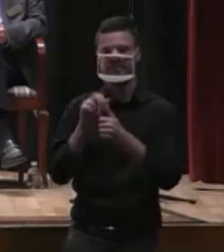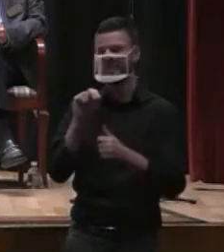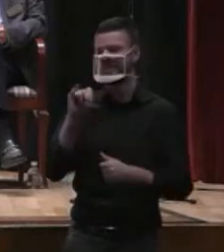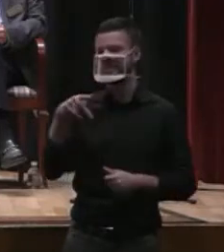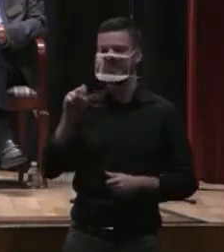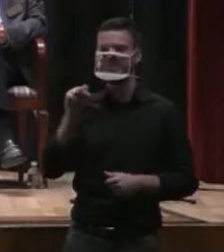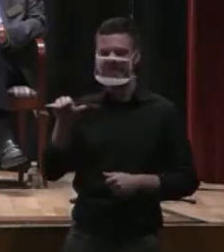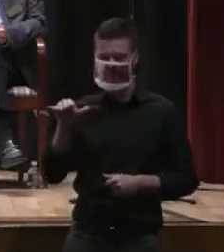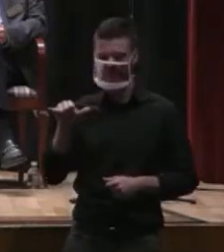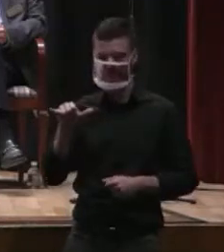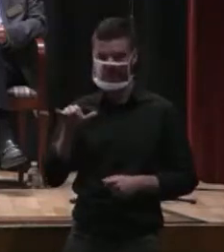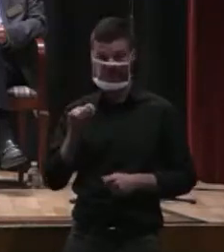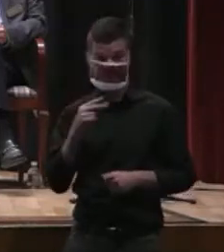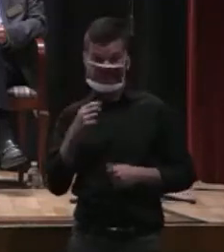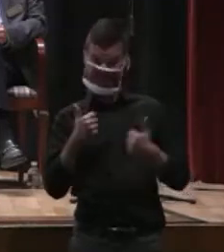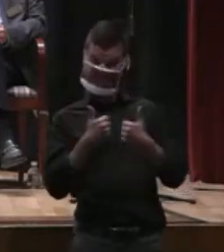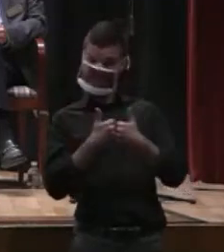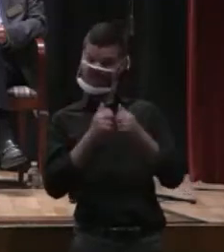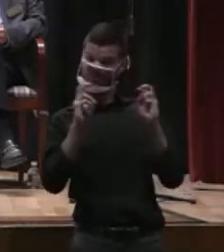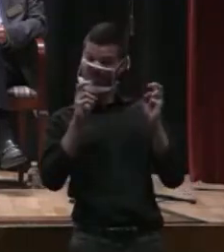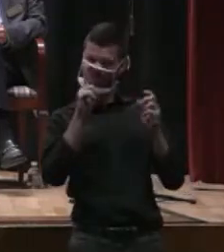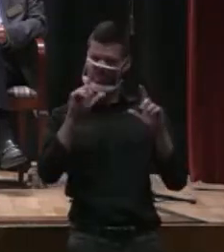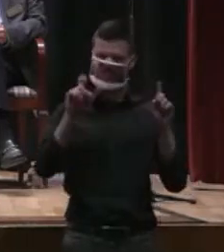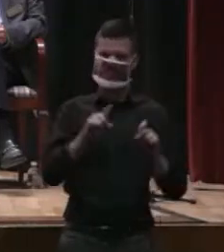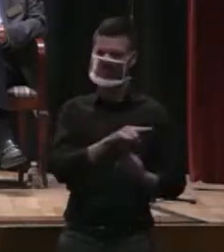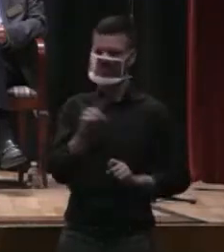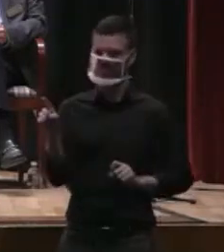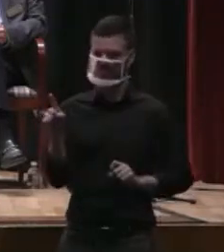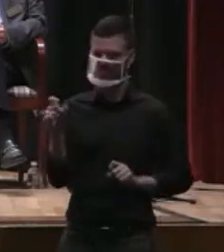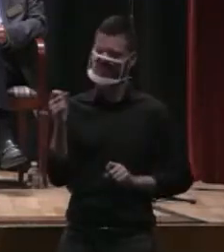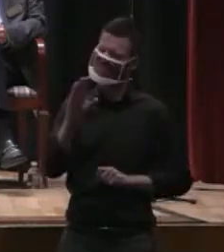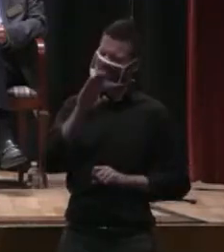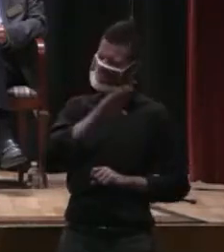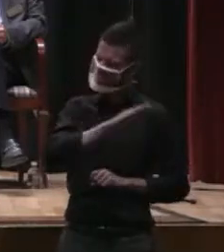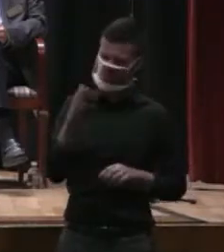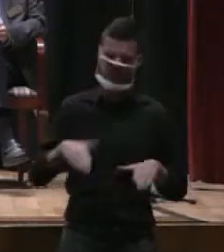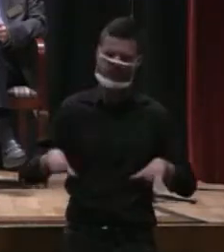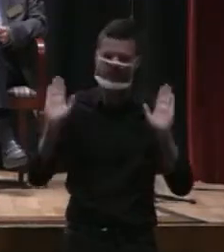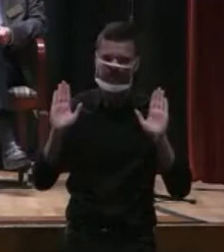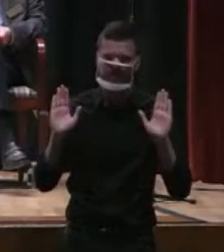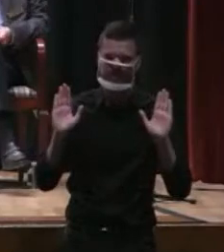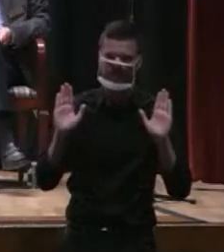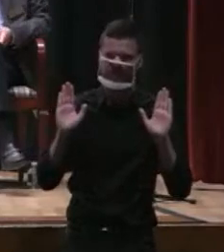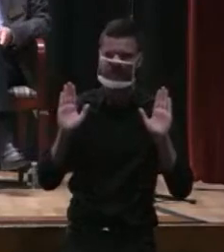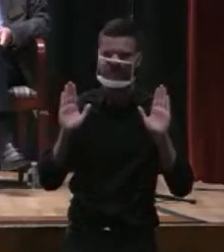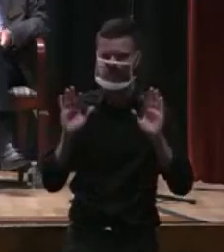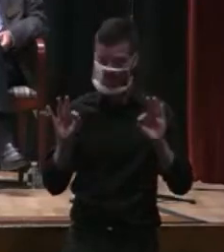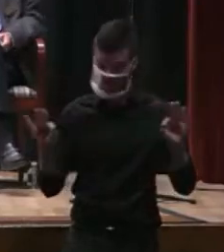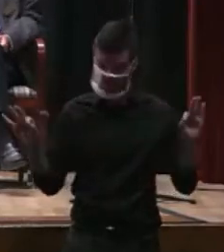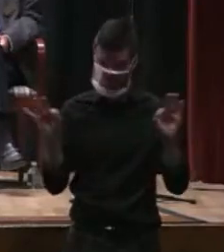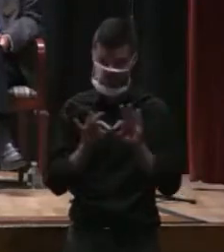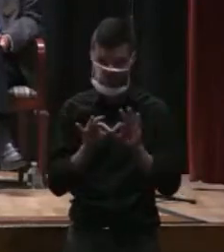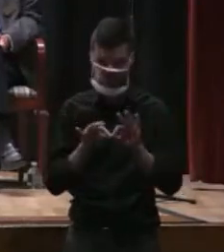the game is going to test you, but never fold. Stay 10 toes